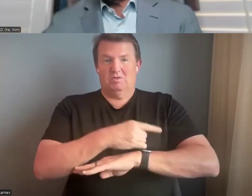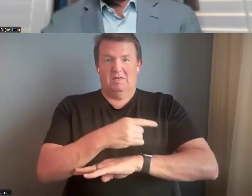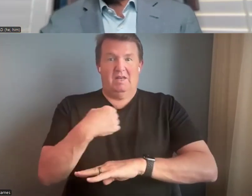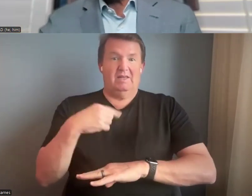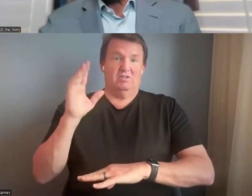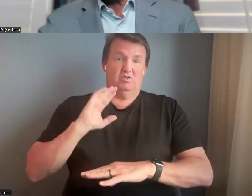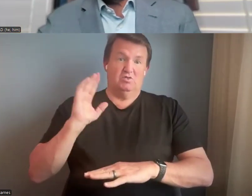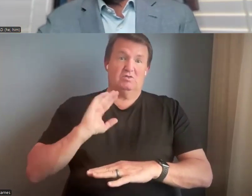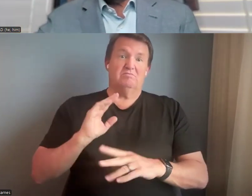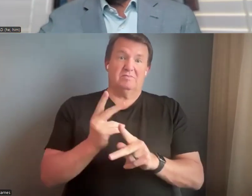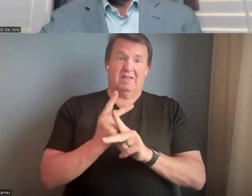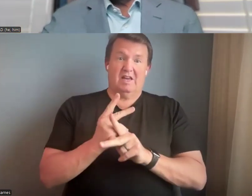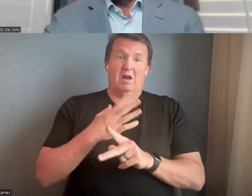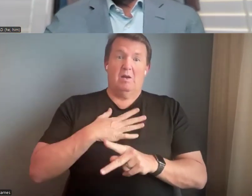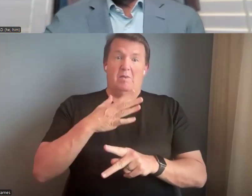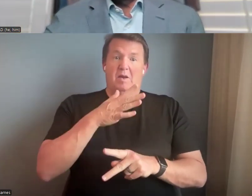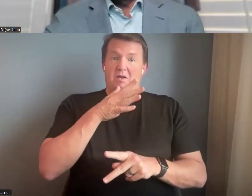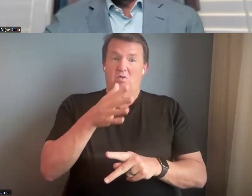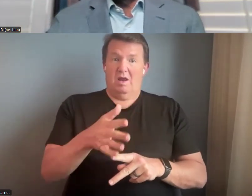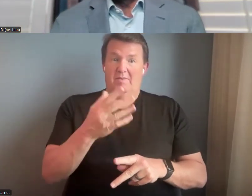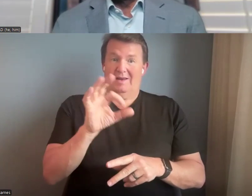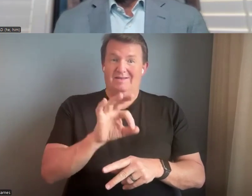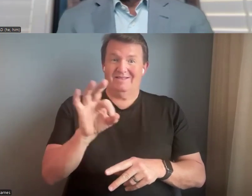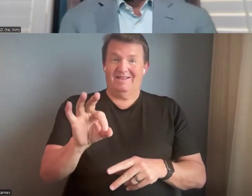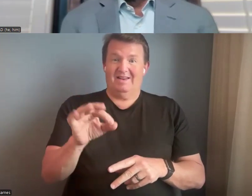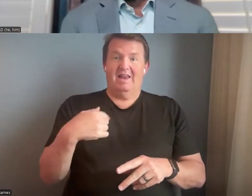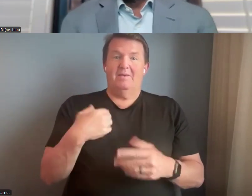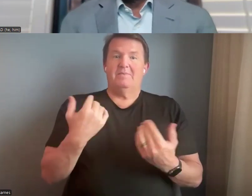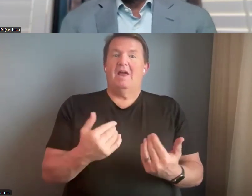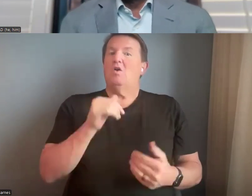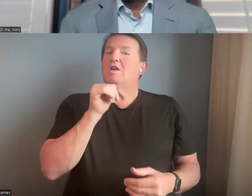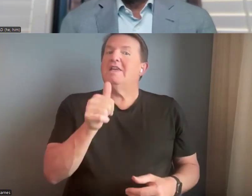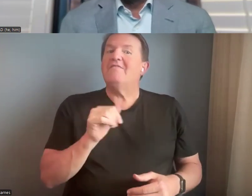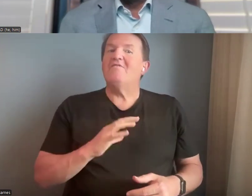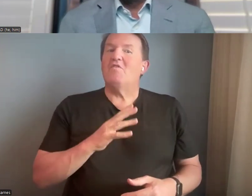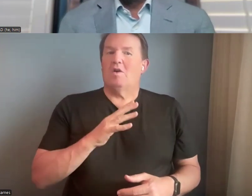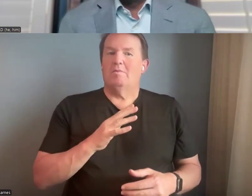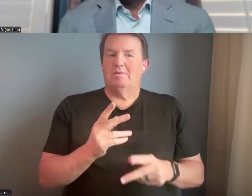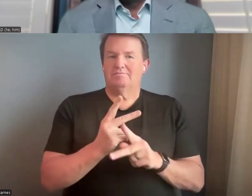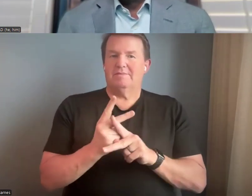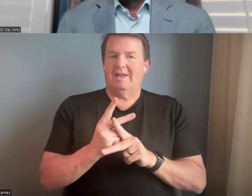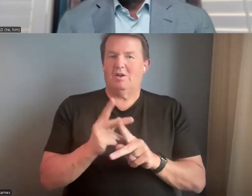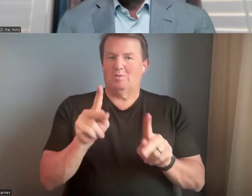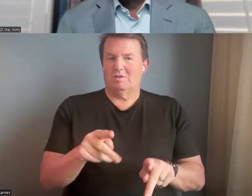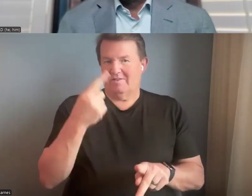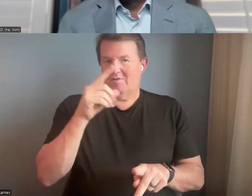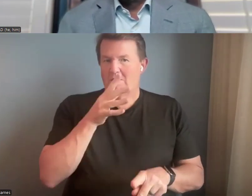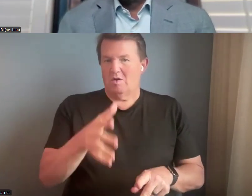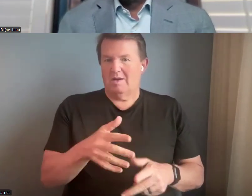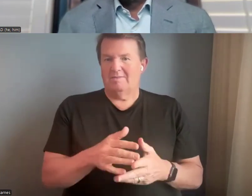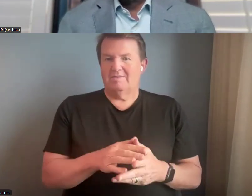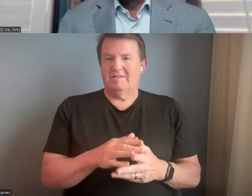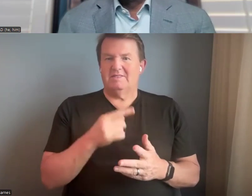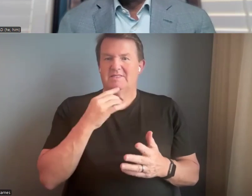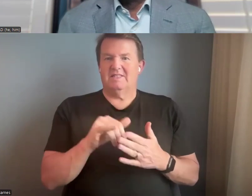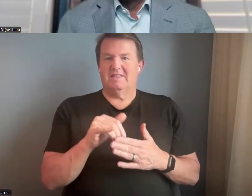to my grandma, who's now 99 years old. I'm now the informal caregiver. Um, and saying that there's something that I